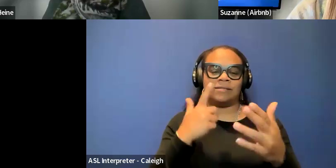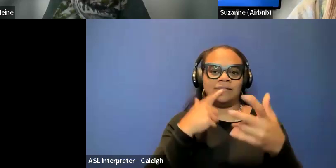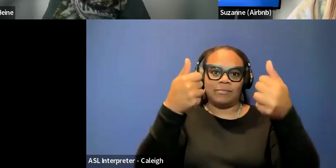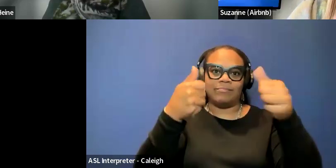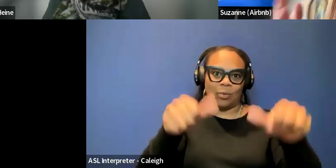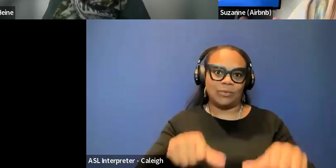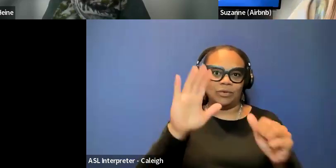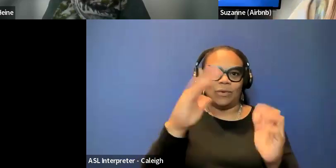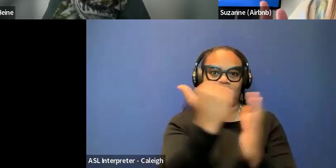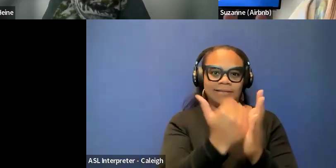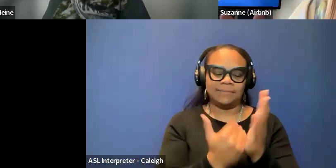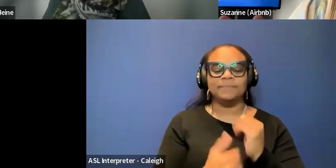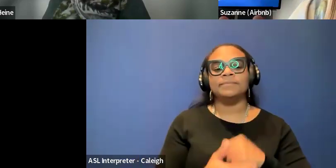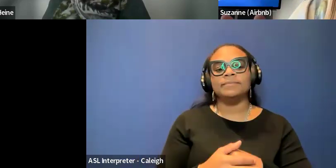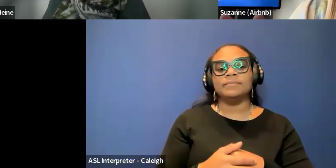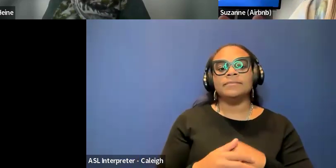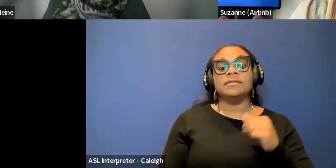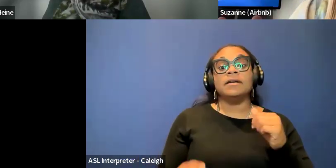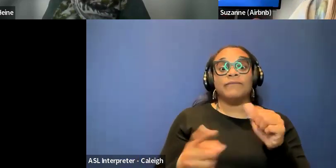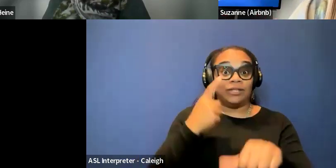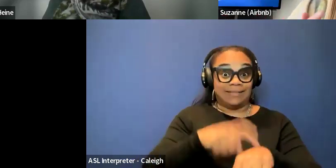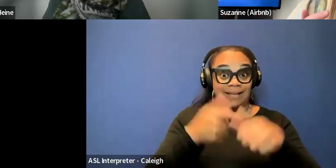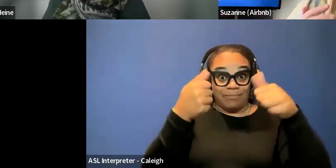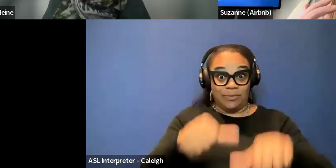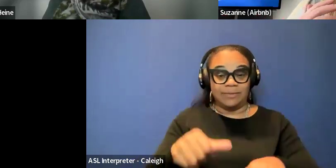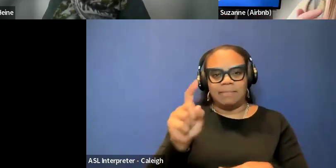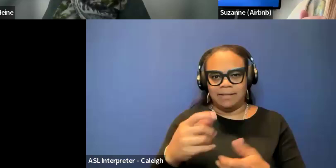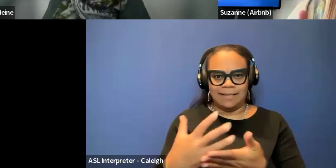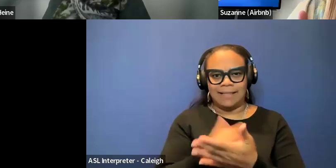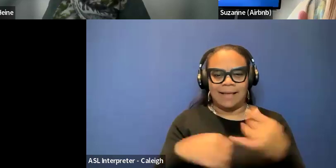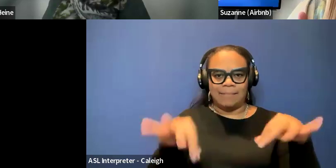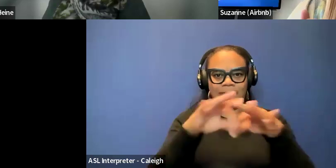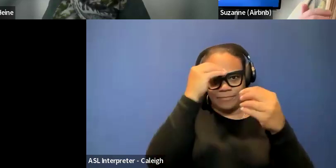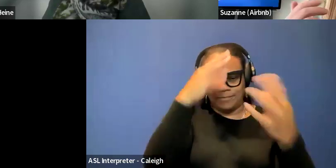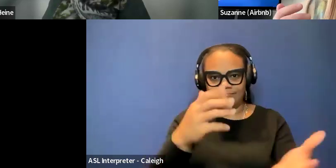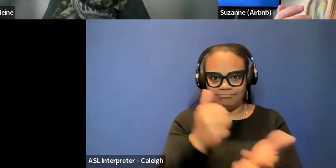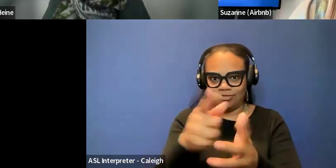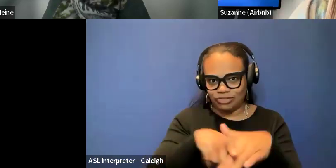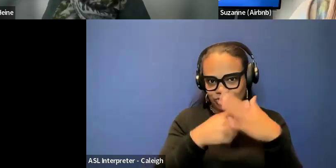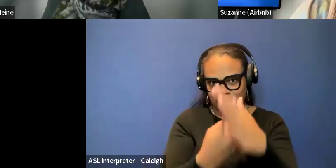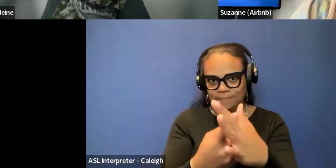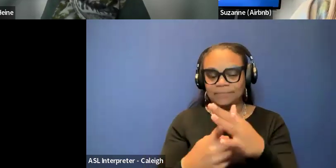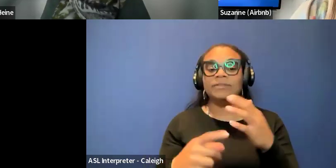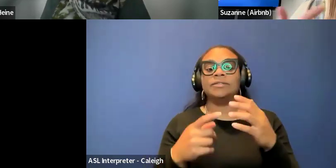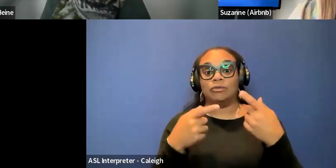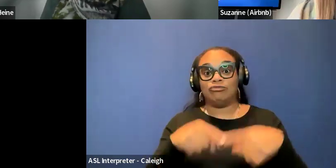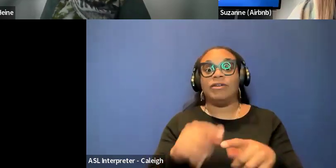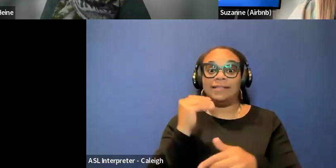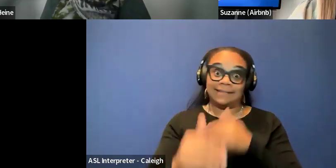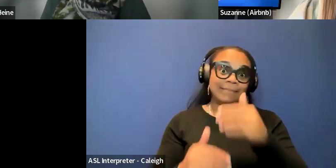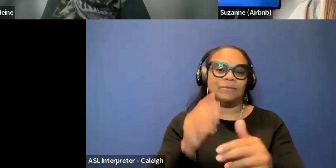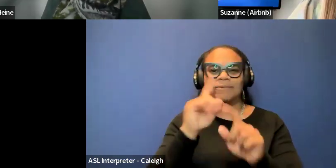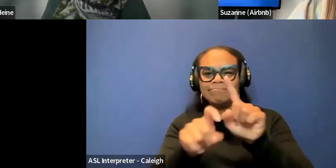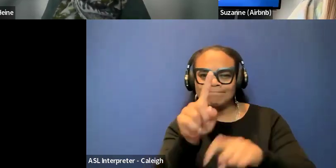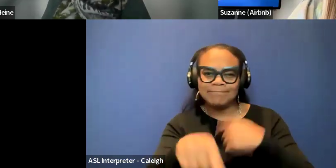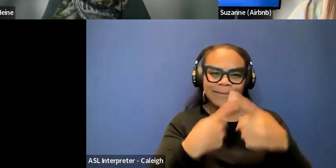for the first time, we need to gather some important details to help you get started. As you go through the steps, we're going to ask you a few questions about the type of property